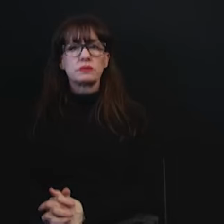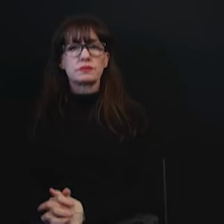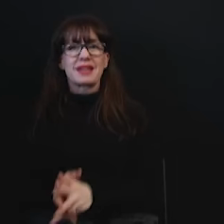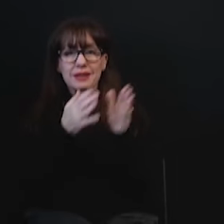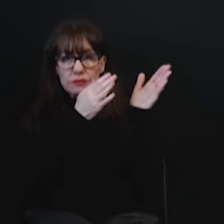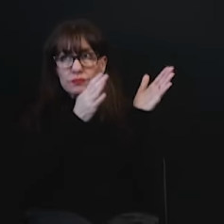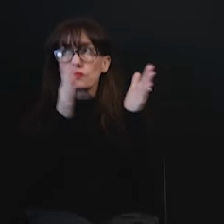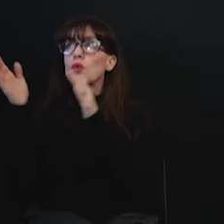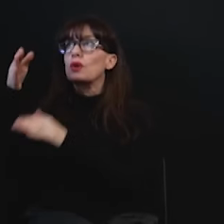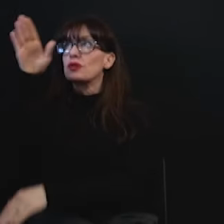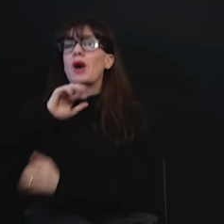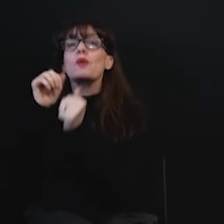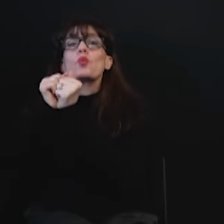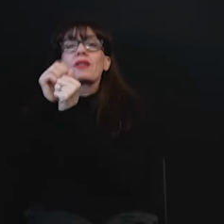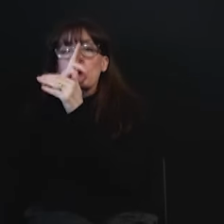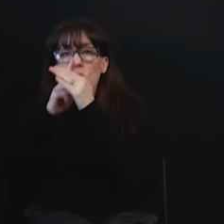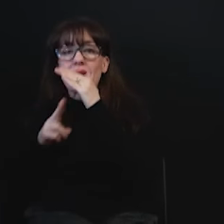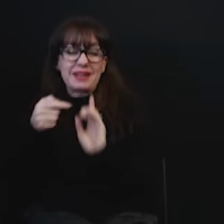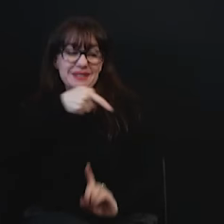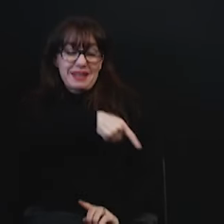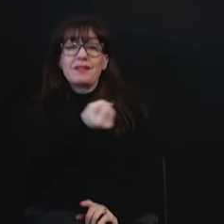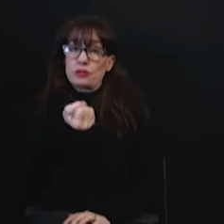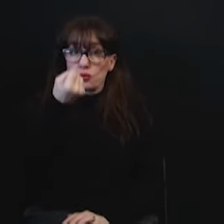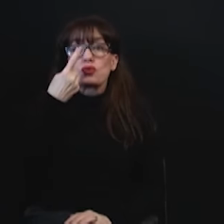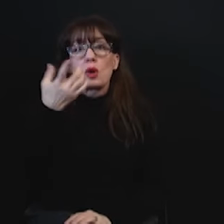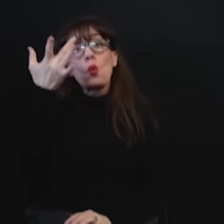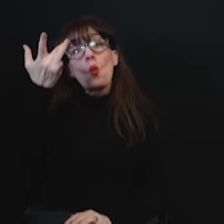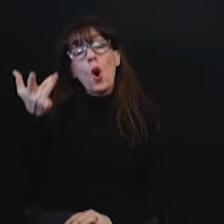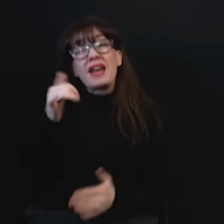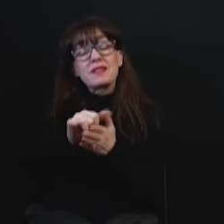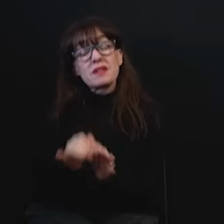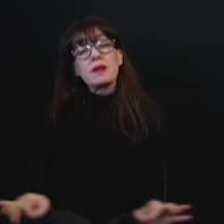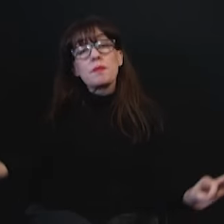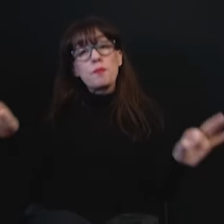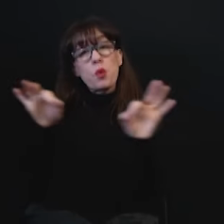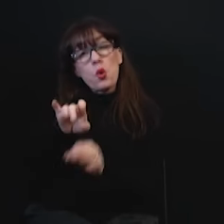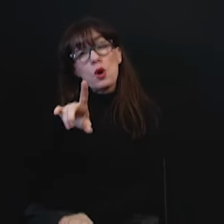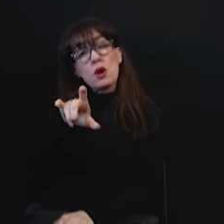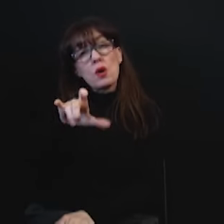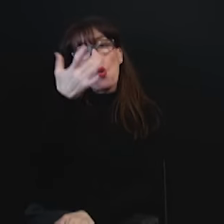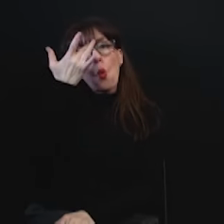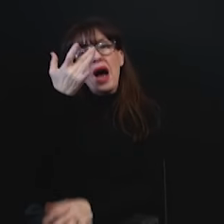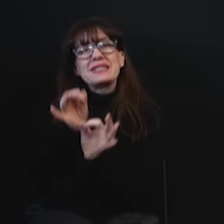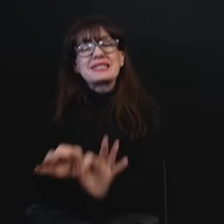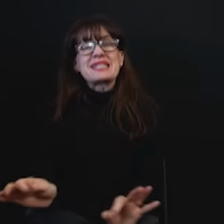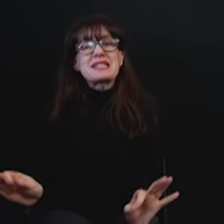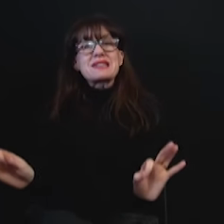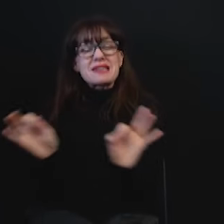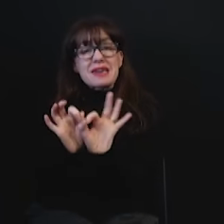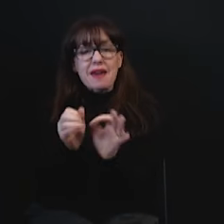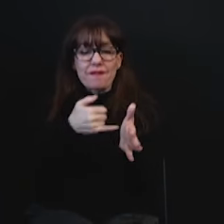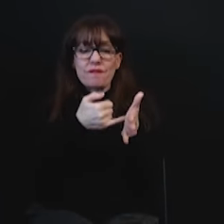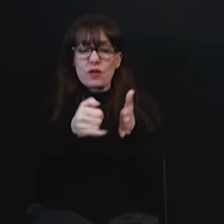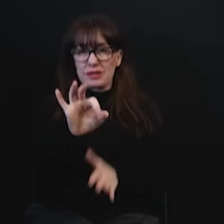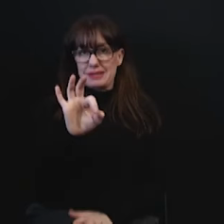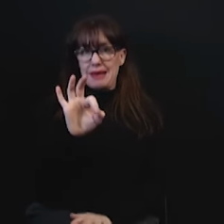Turn to God in humility. David understood this. And why is this so important? Why is this key? He says in verse